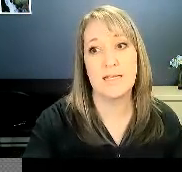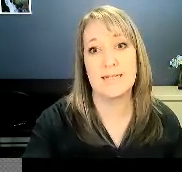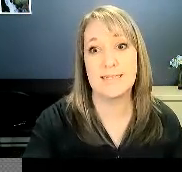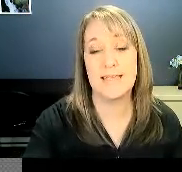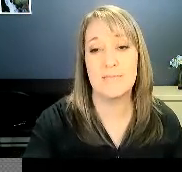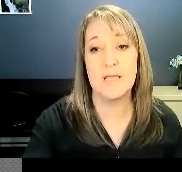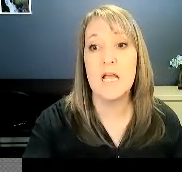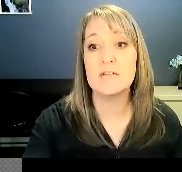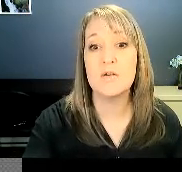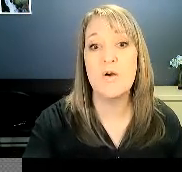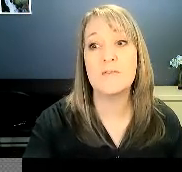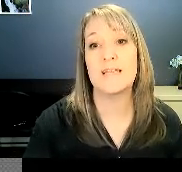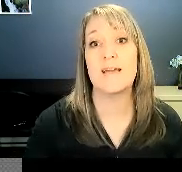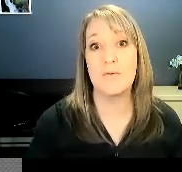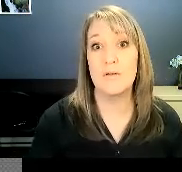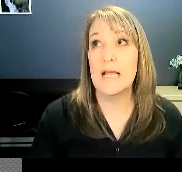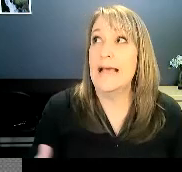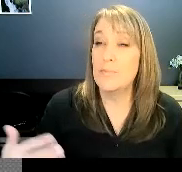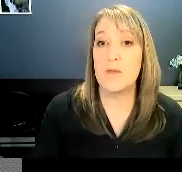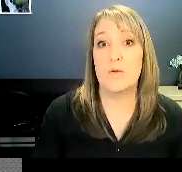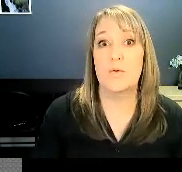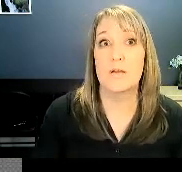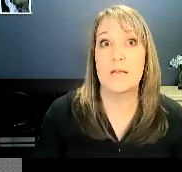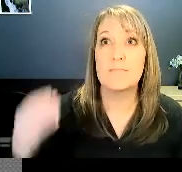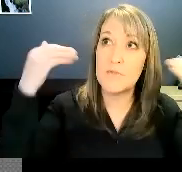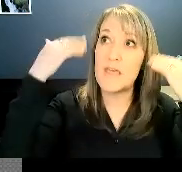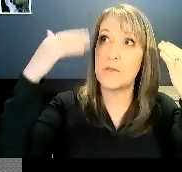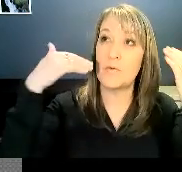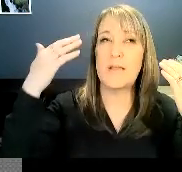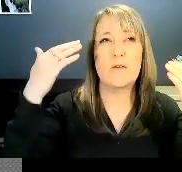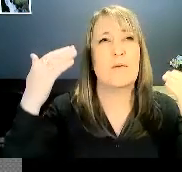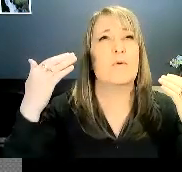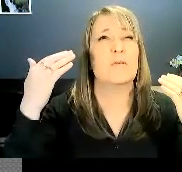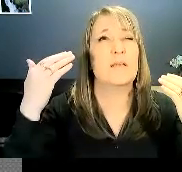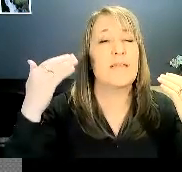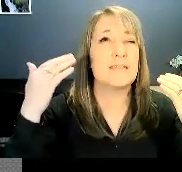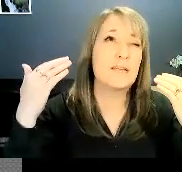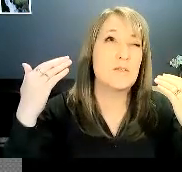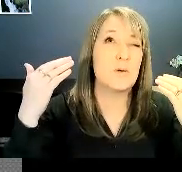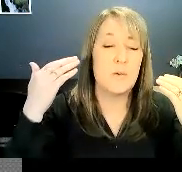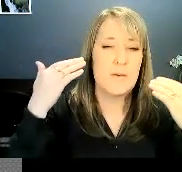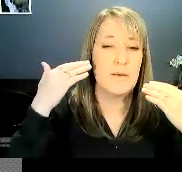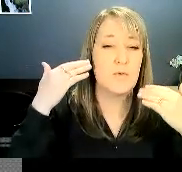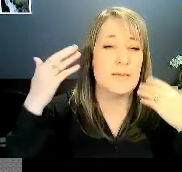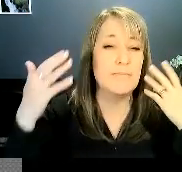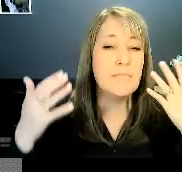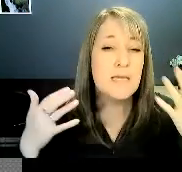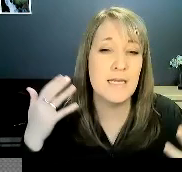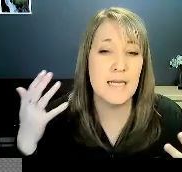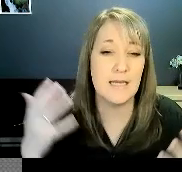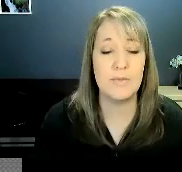word is the same. And so hopefully that will help you think through like, okay, well, yeah, that's the English word, but what am I